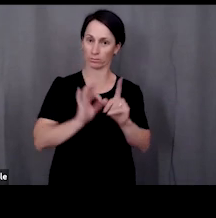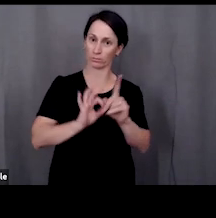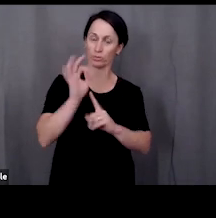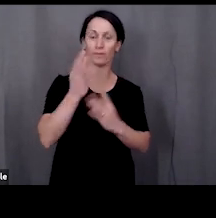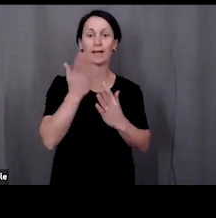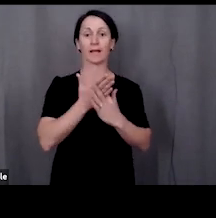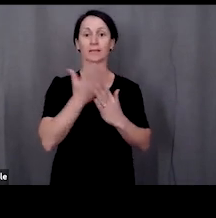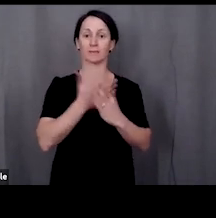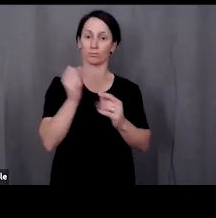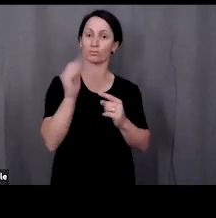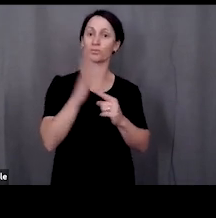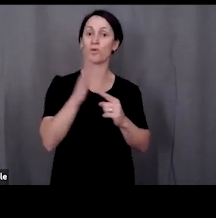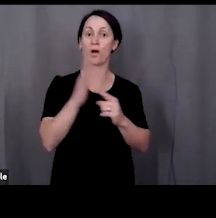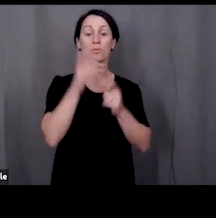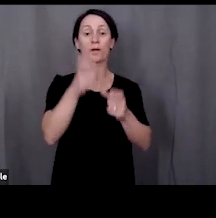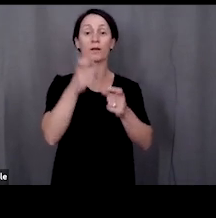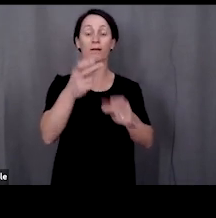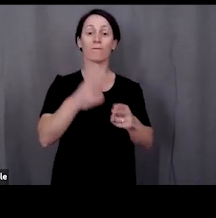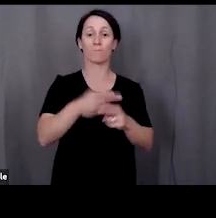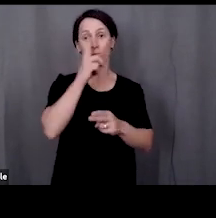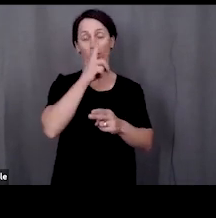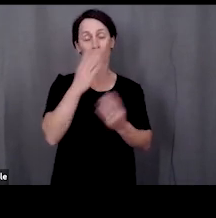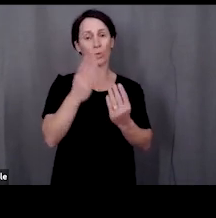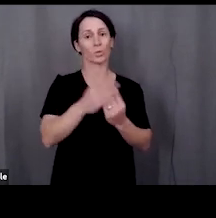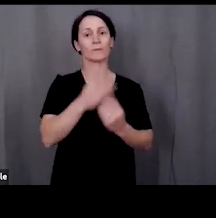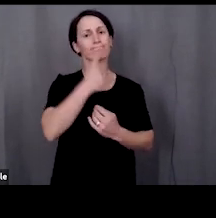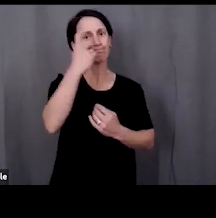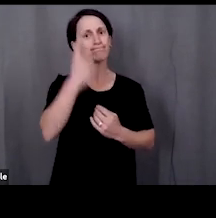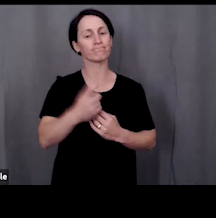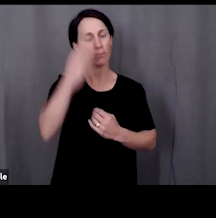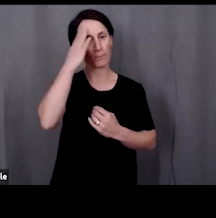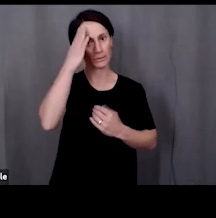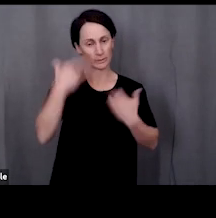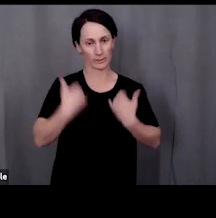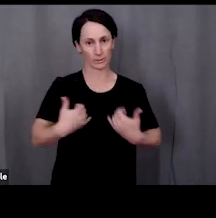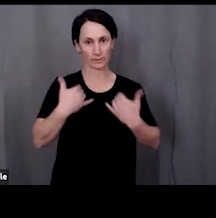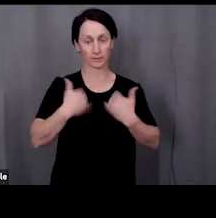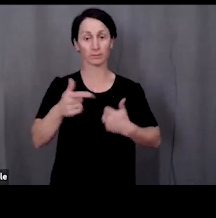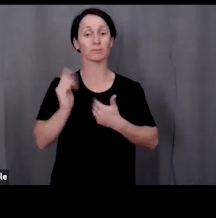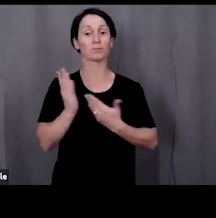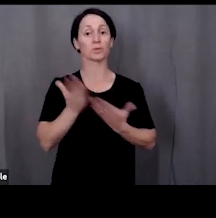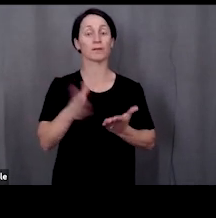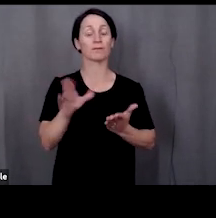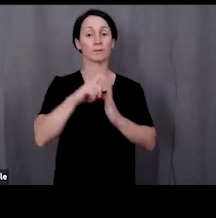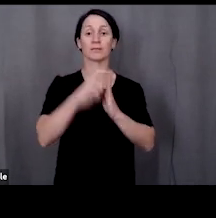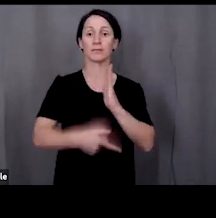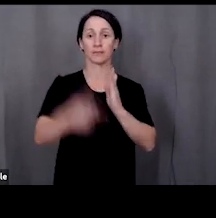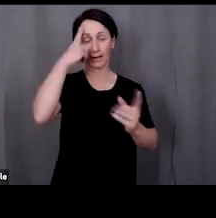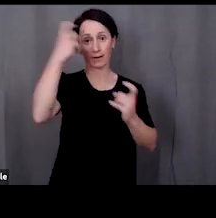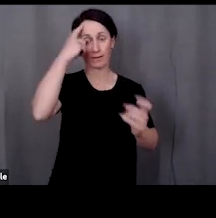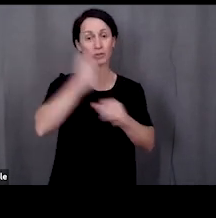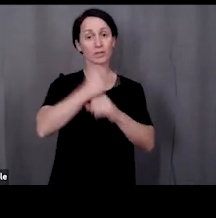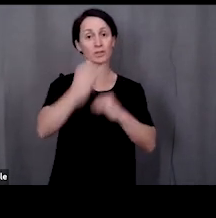for People with Severe Mental Illness. This event is presented by the Disability Innovation Institute at the University